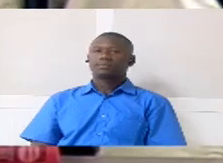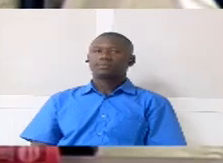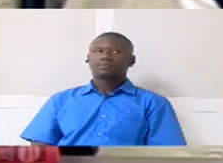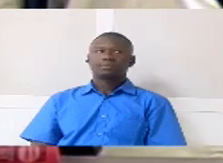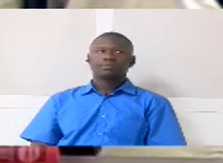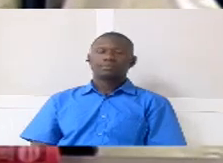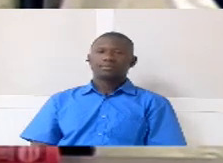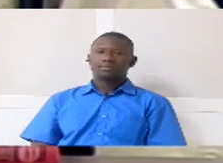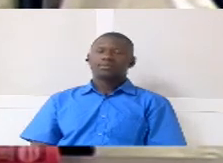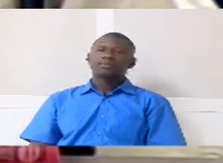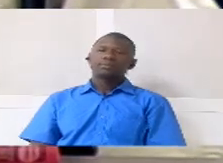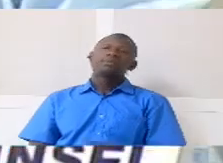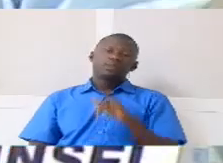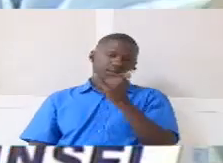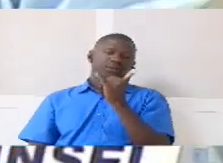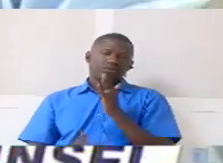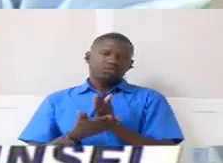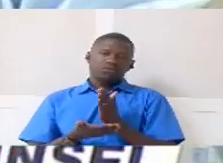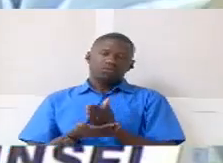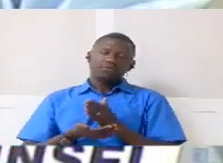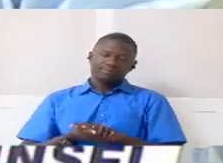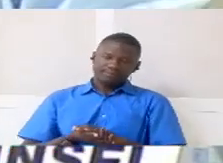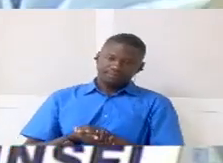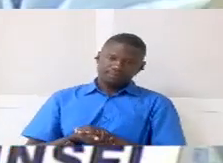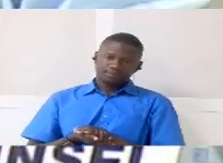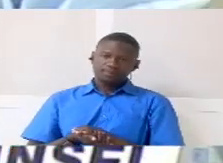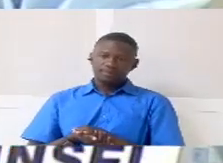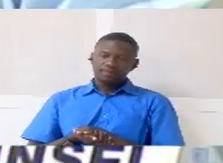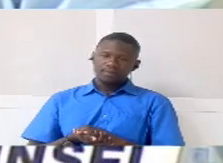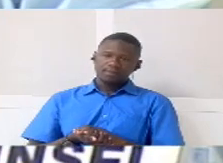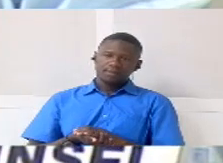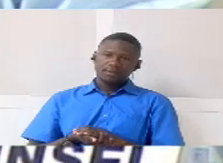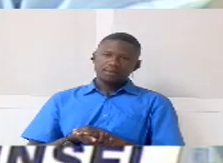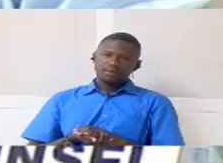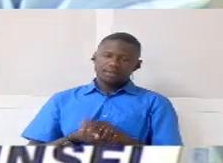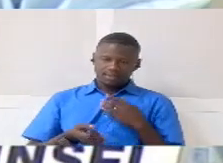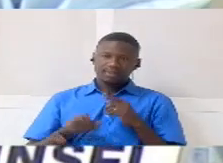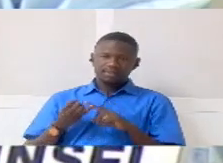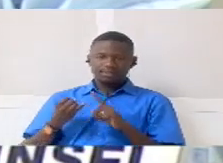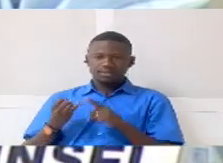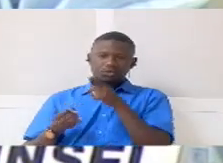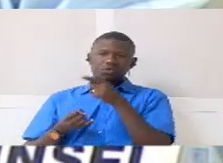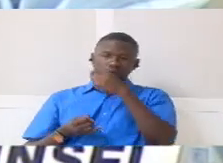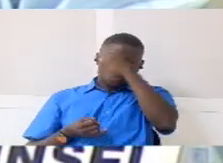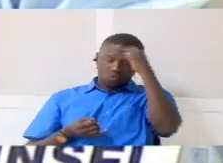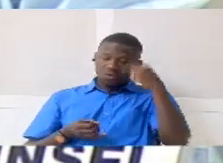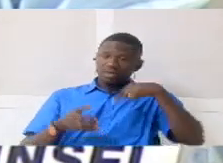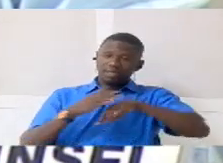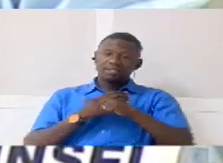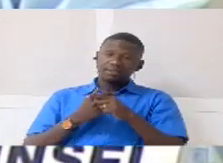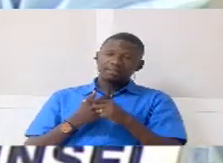la. Hare. Yes, and also you worked in the prison